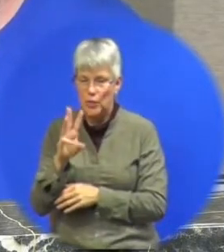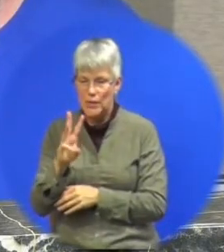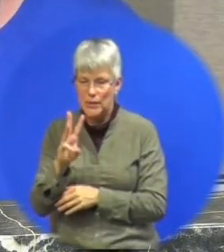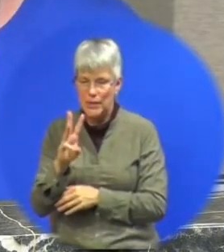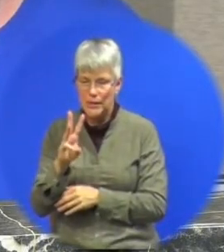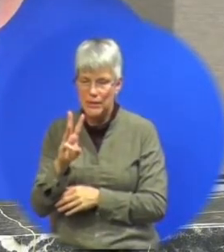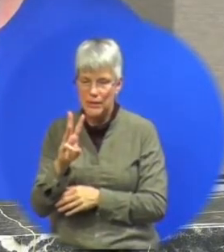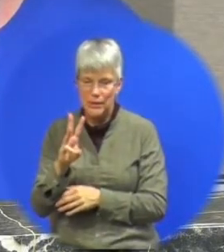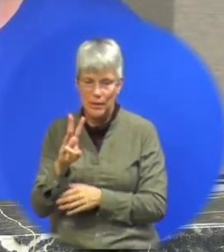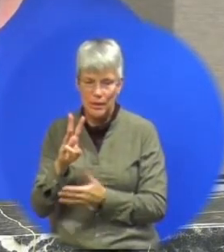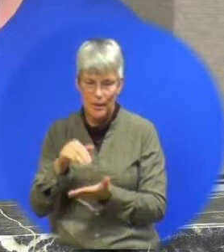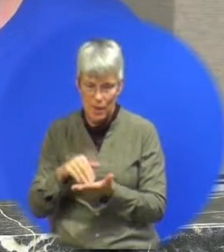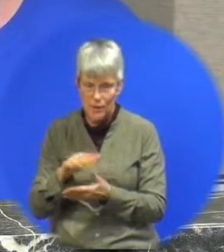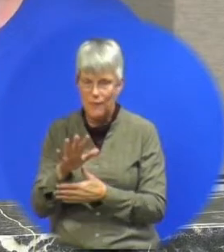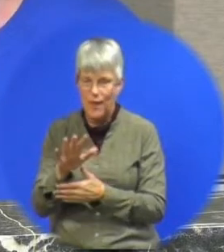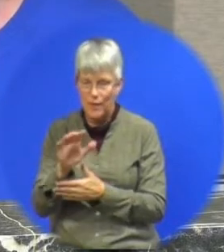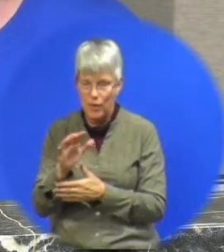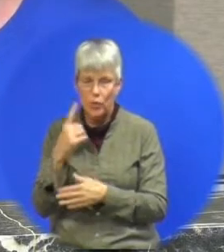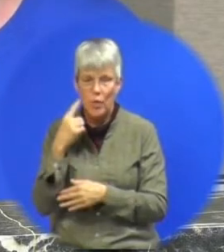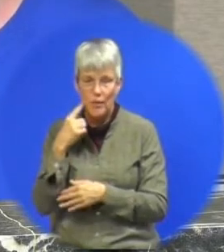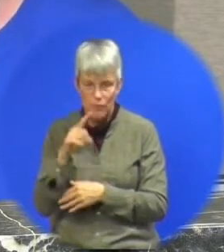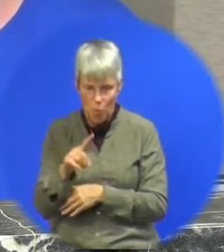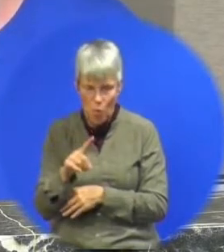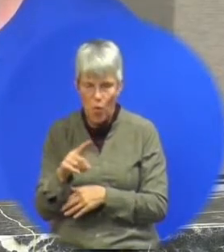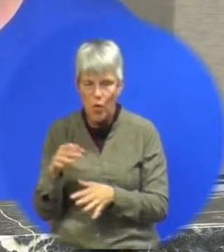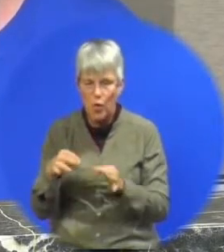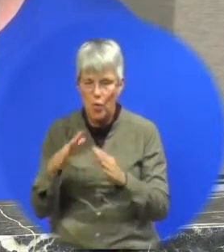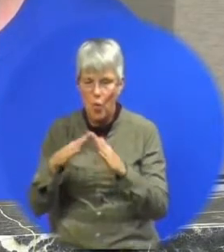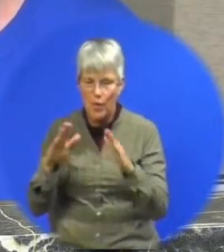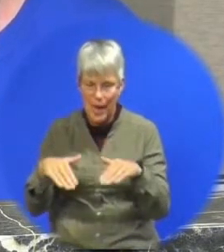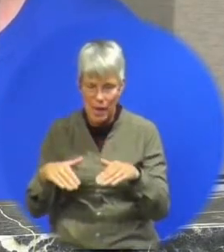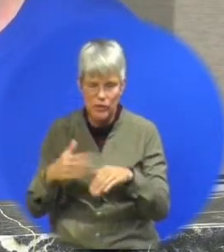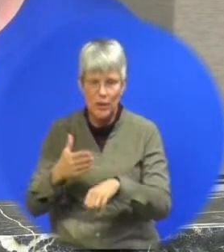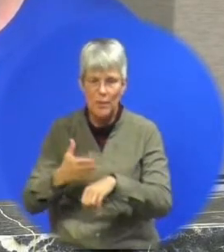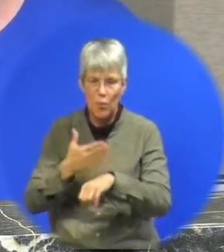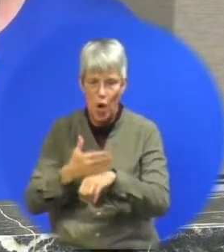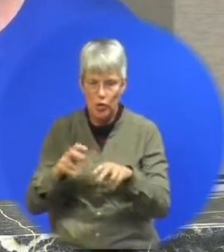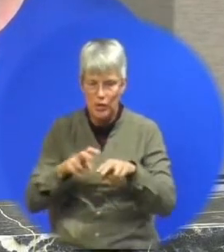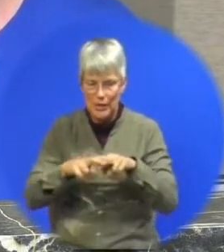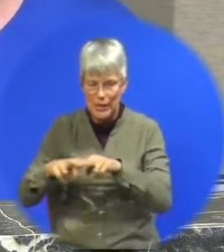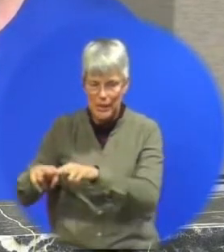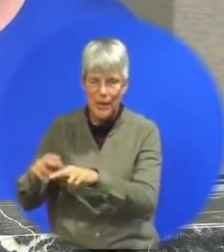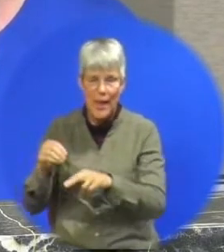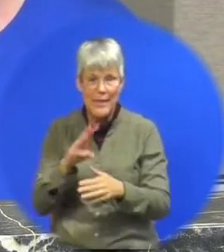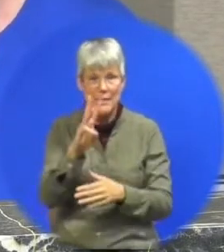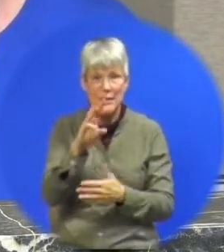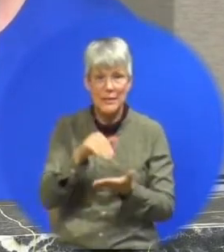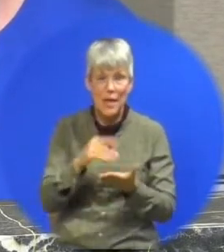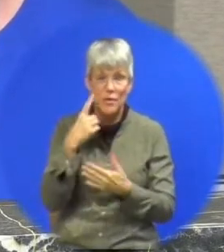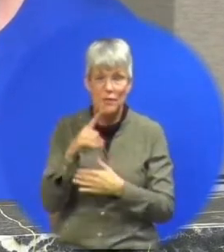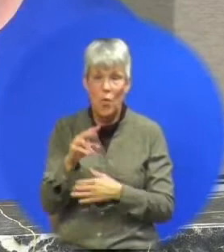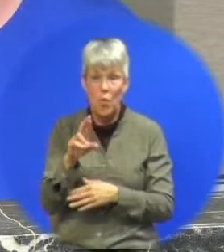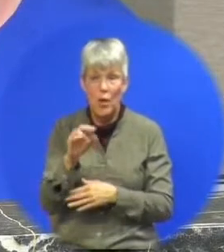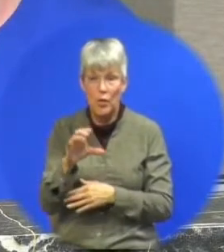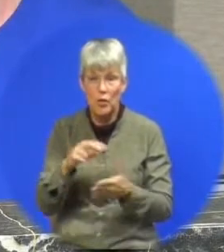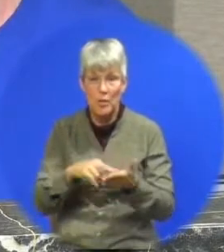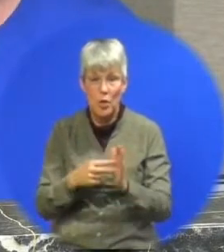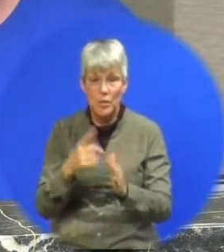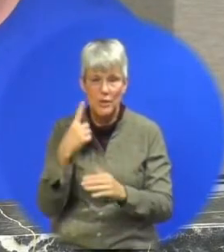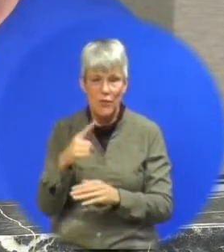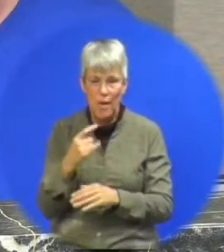project that is underway. Then a $6,000 contribution for recreational purposes, and that is from